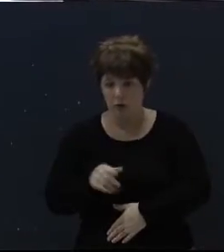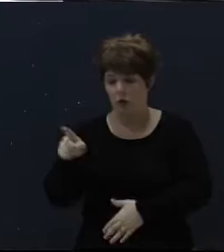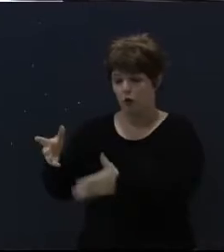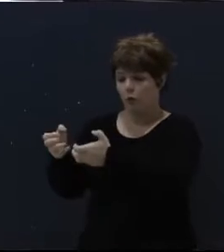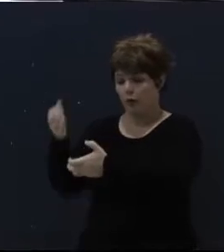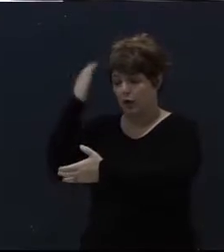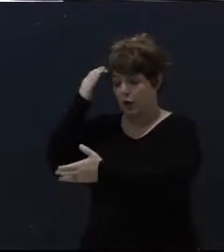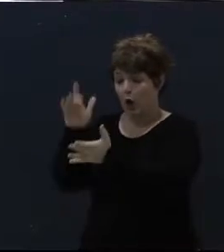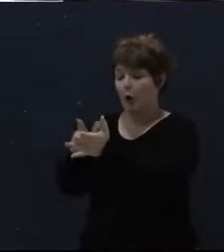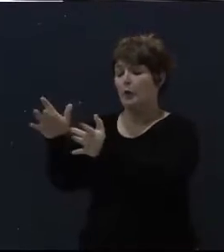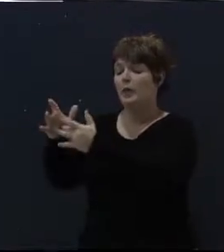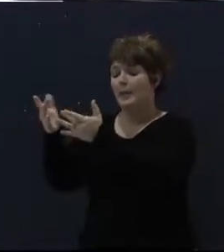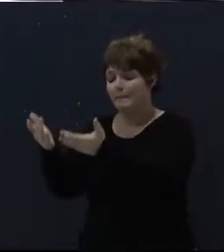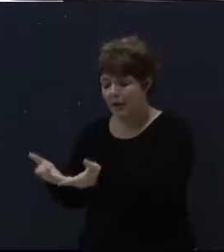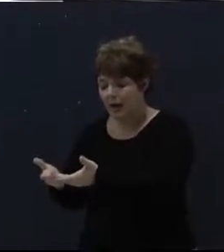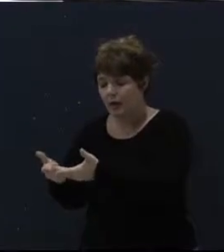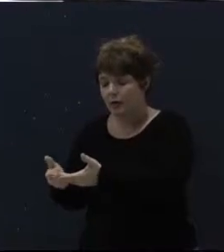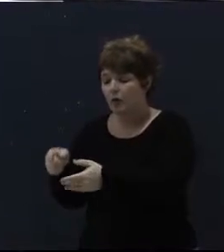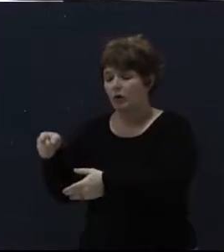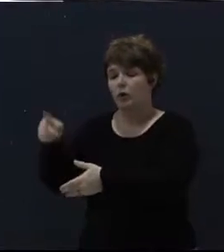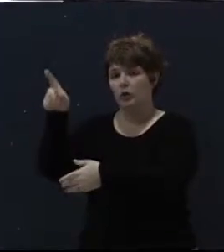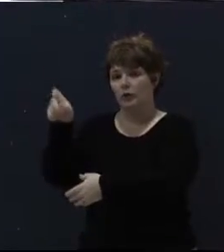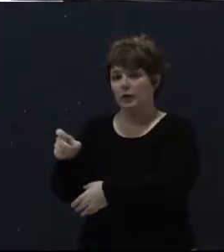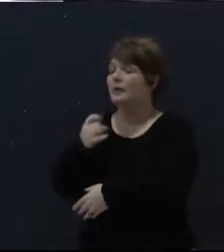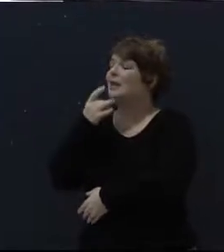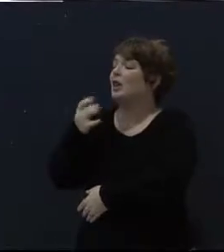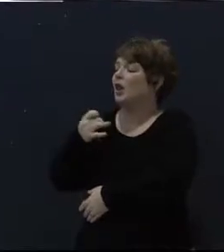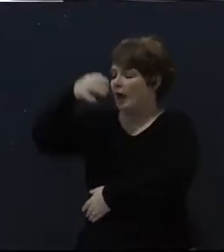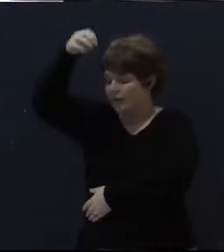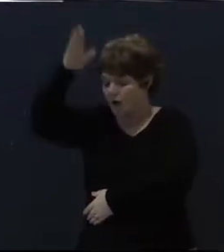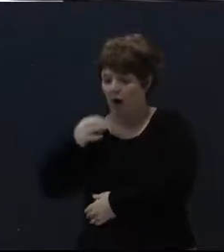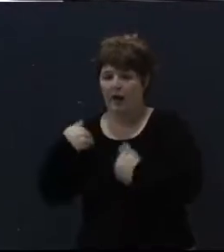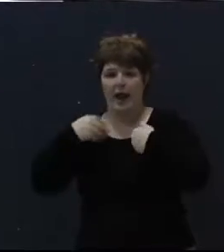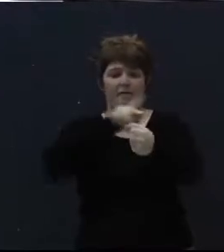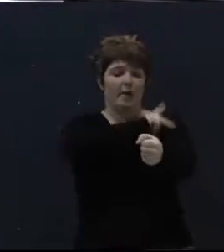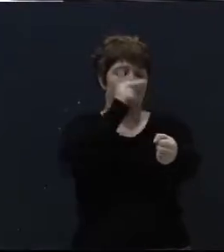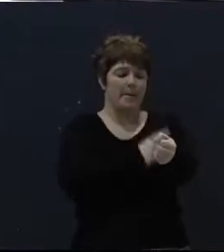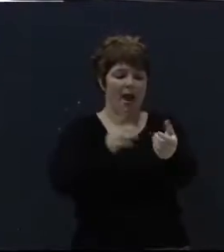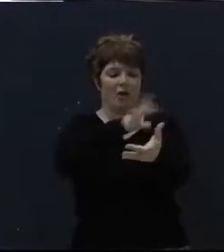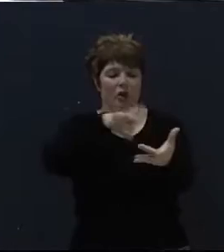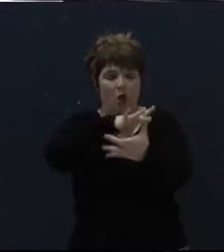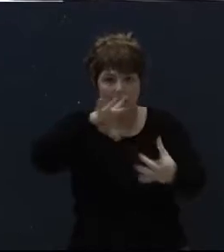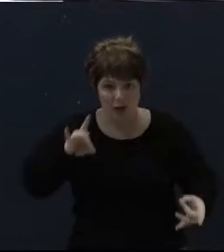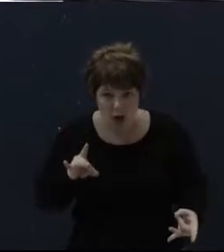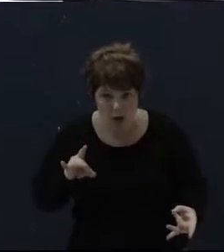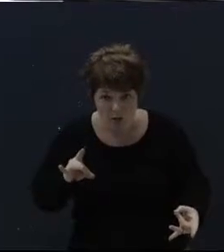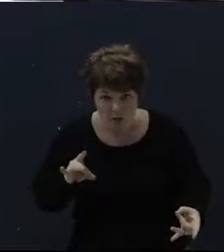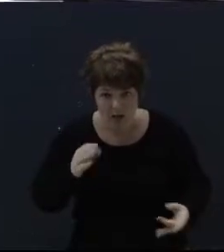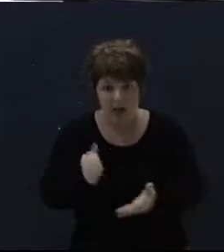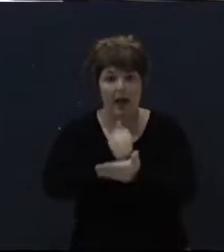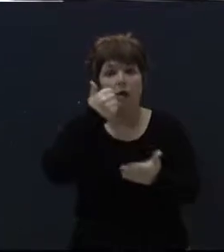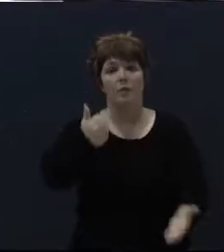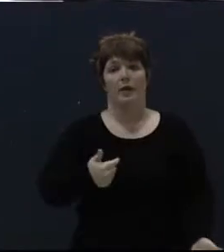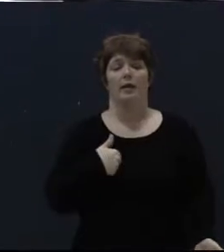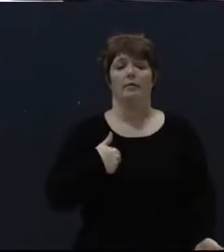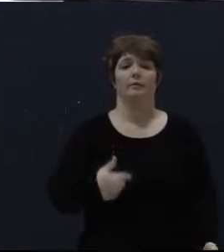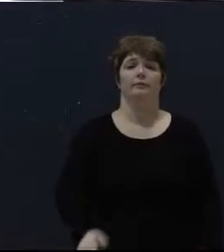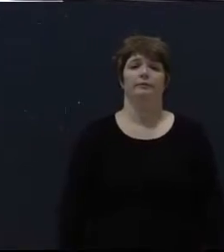this book? You got to get into the light of God. You got to have the power of the Holy Ghost. Somebody help me.